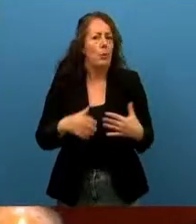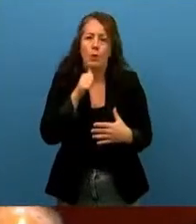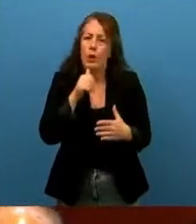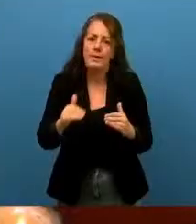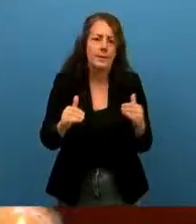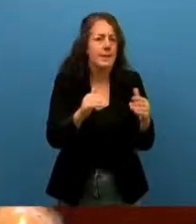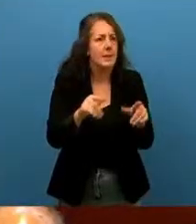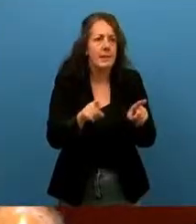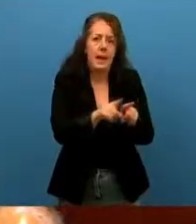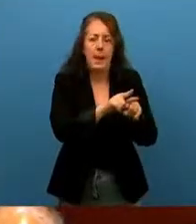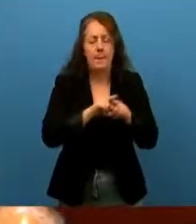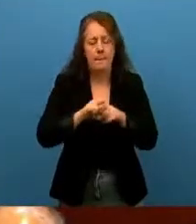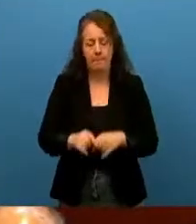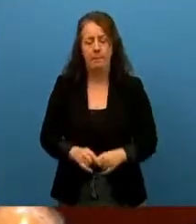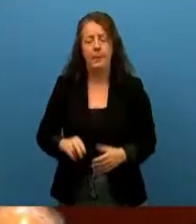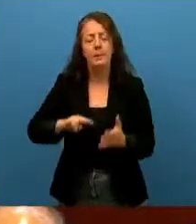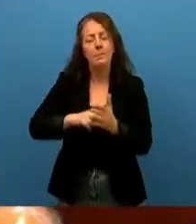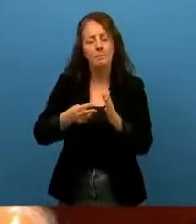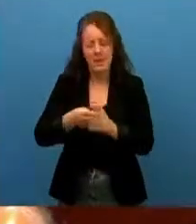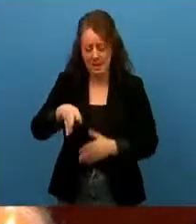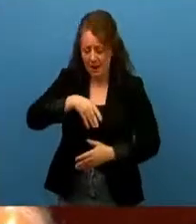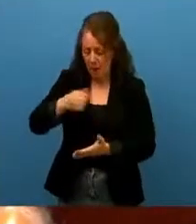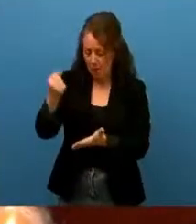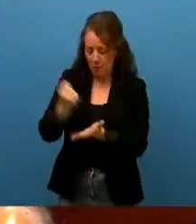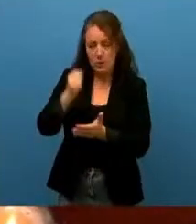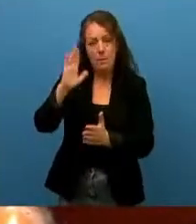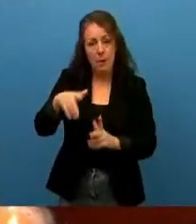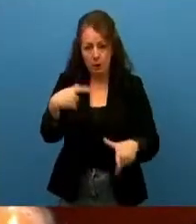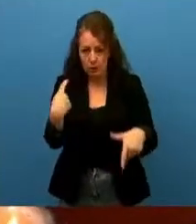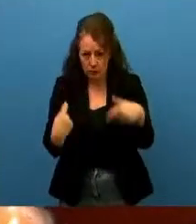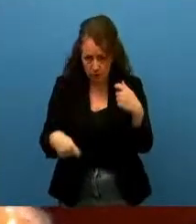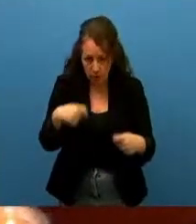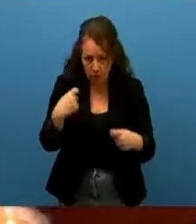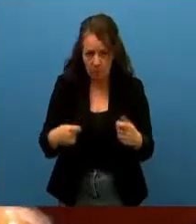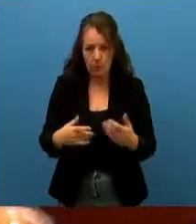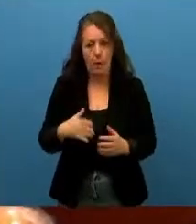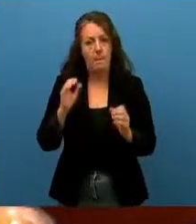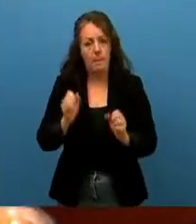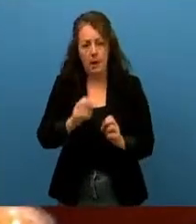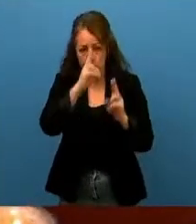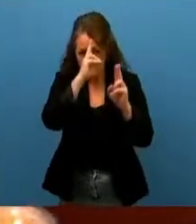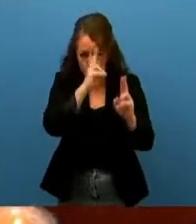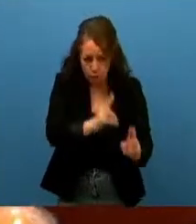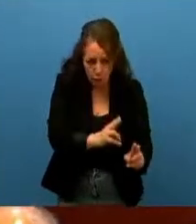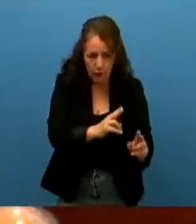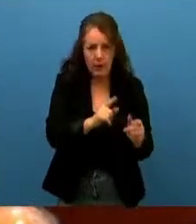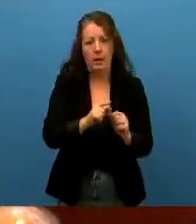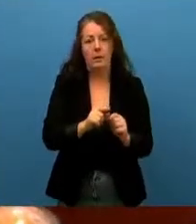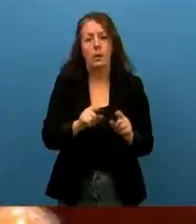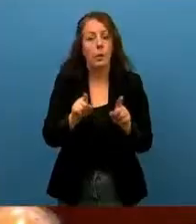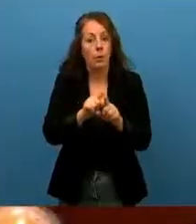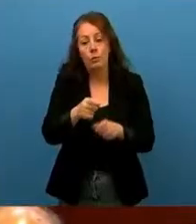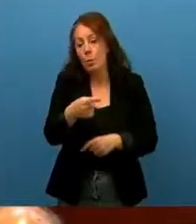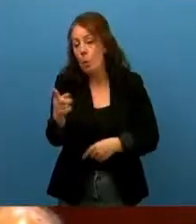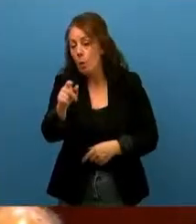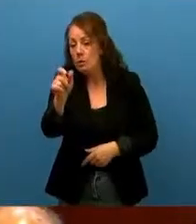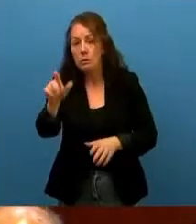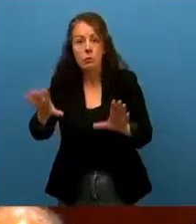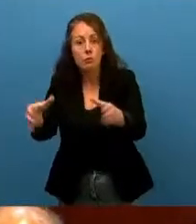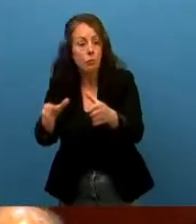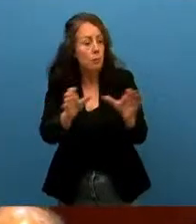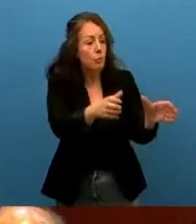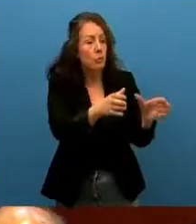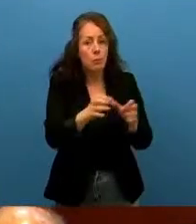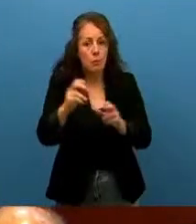elements including reciprocal recognition by other Indigenous peoples, the presence of self-governance,